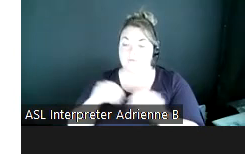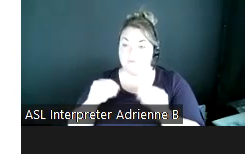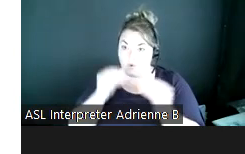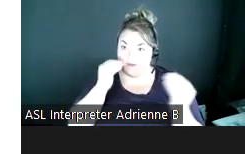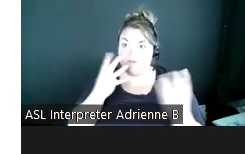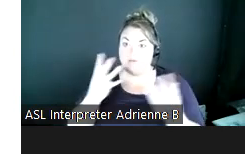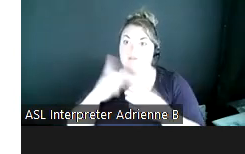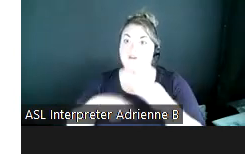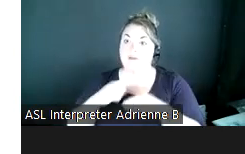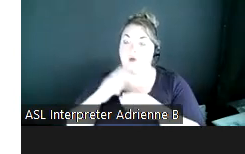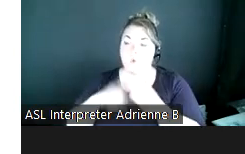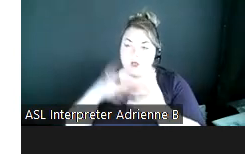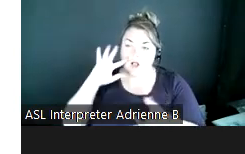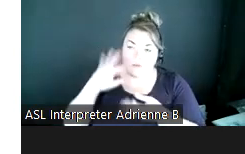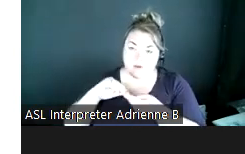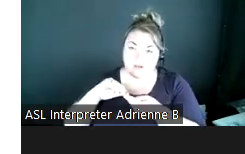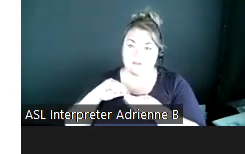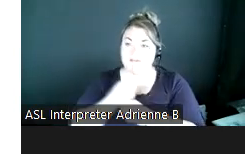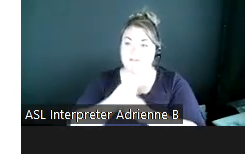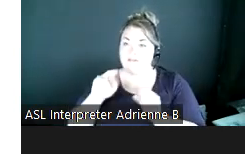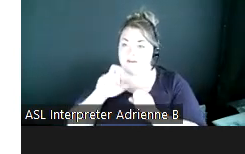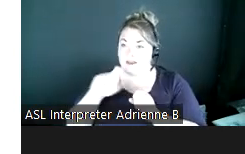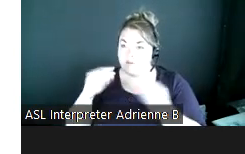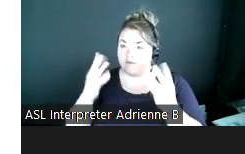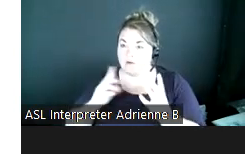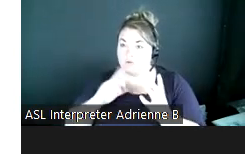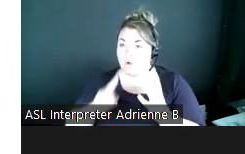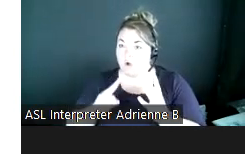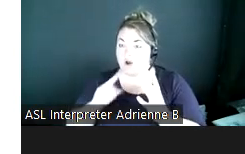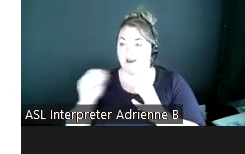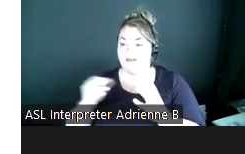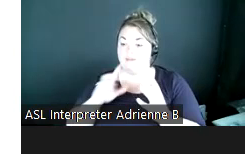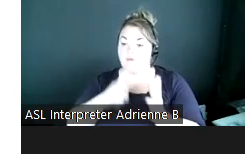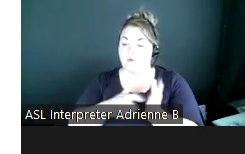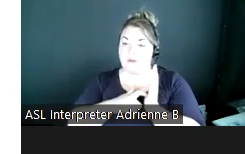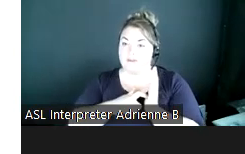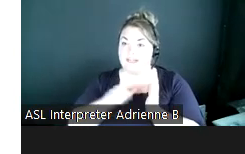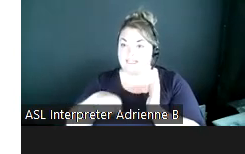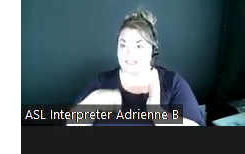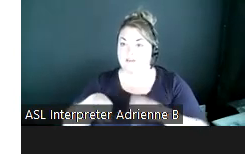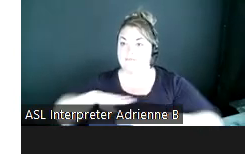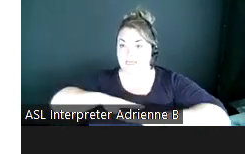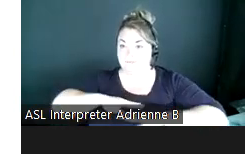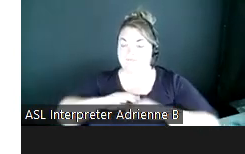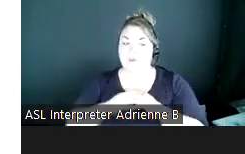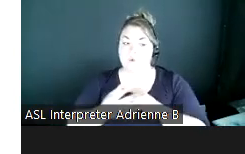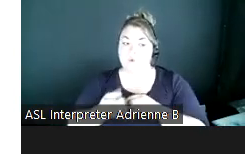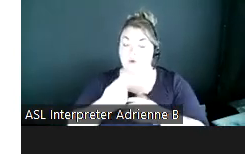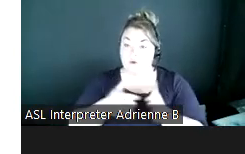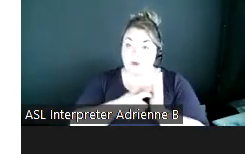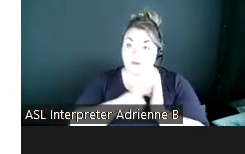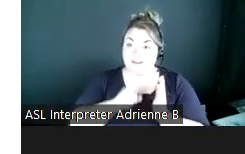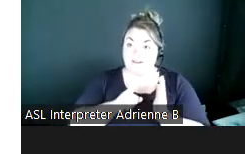information about what comprehensive safety net providers are and the requirements they are needing to meet. One of those requirements